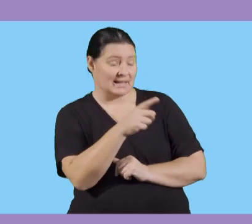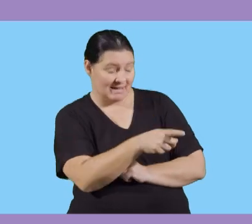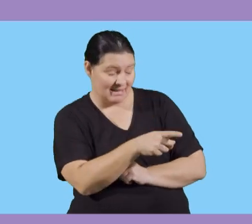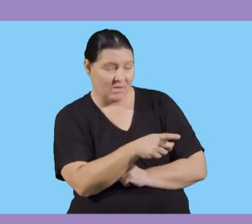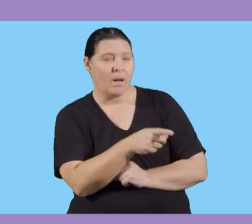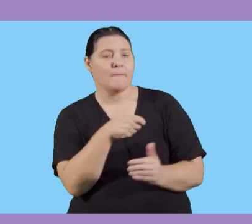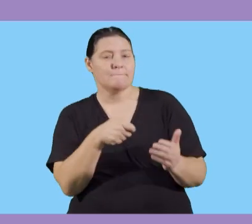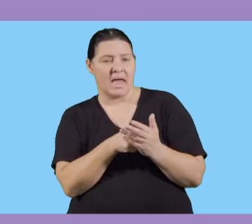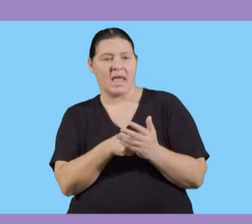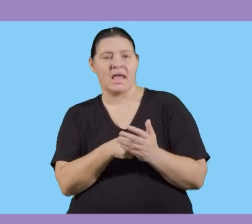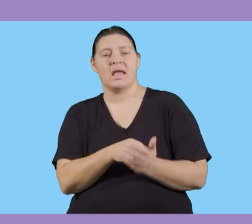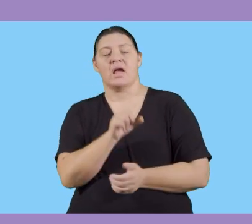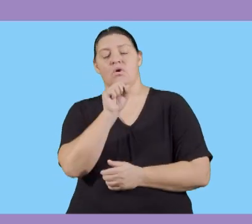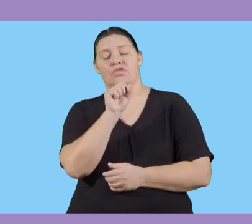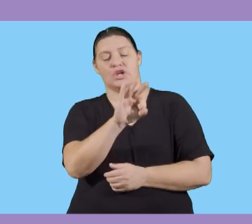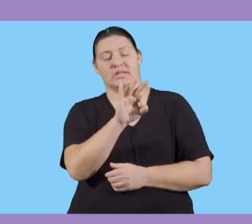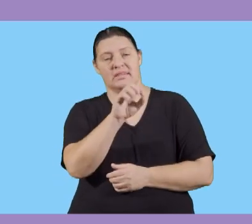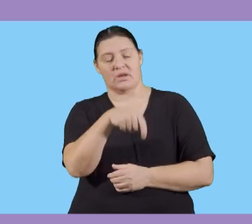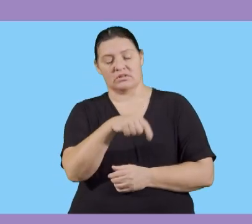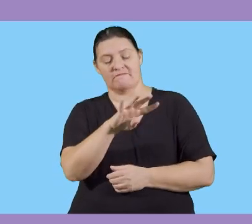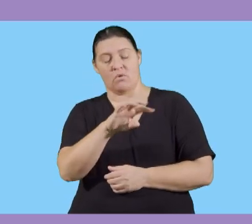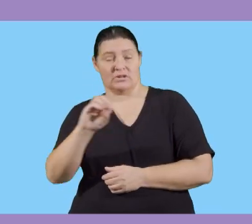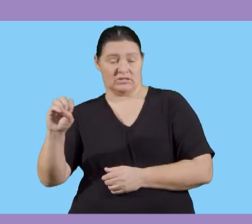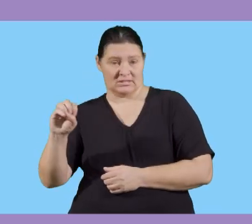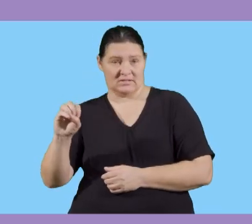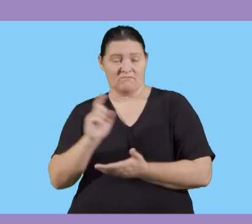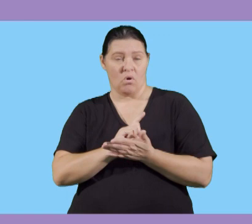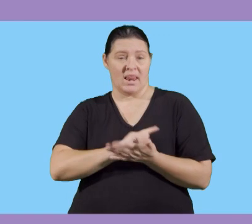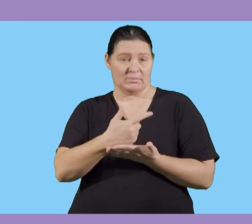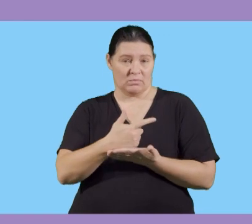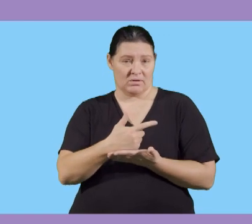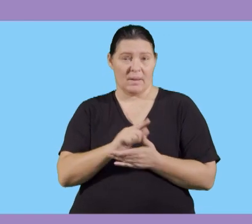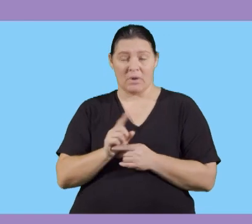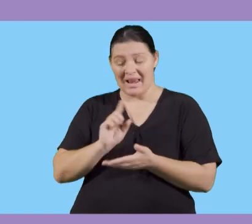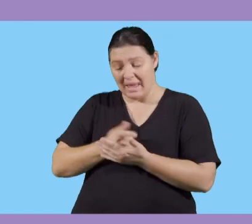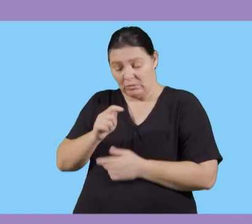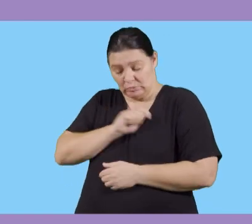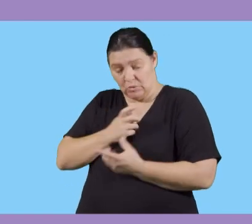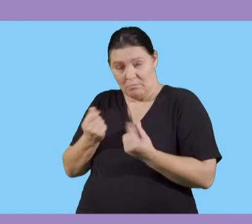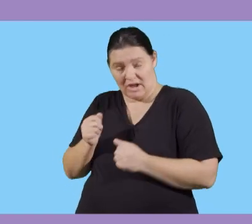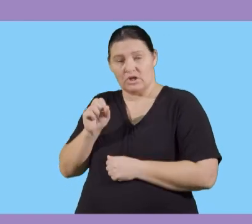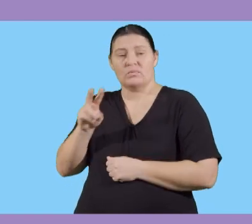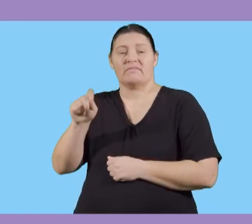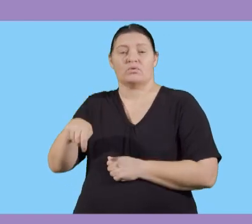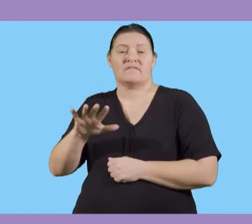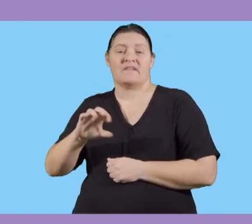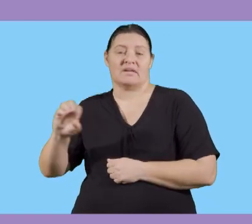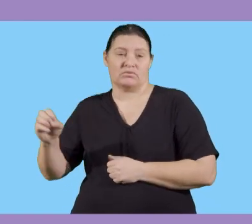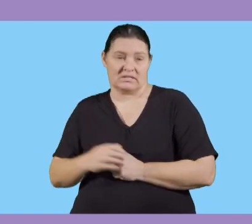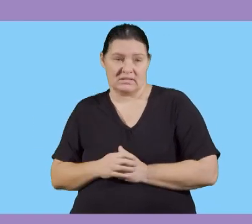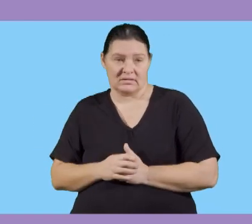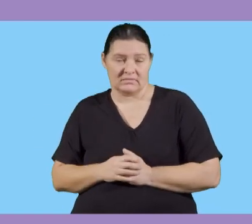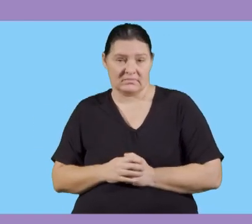an overall price of 13,400 rand for that laptop. But that laptop costs